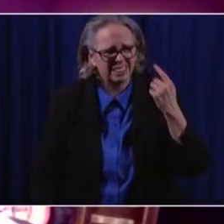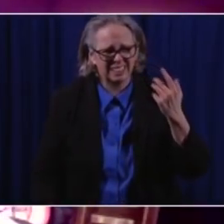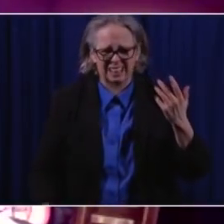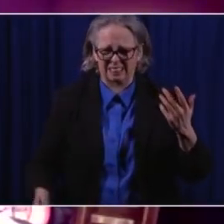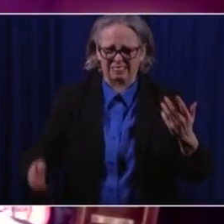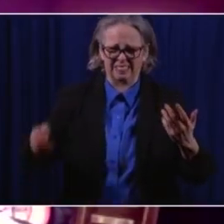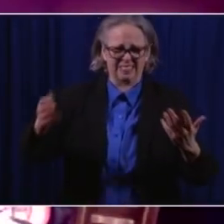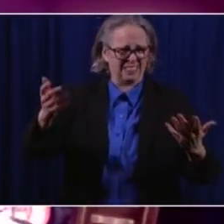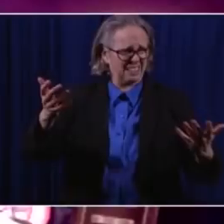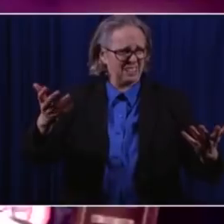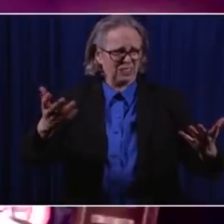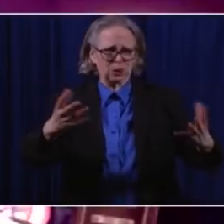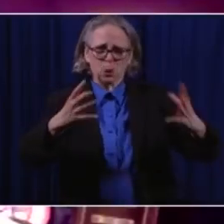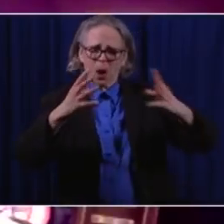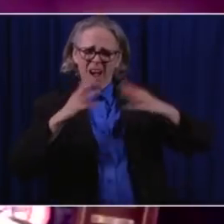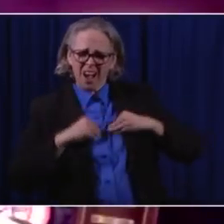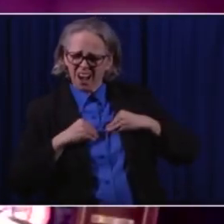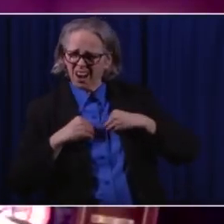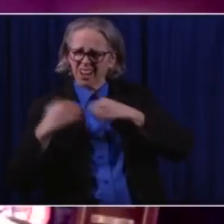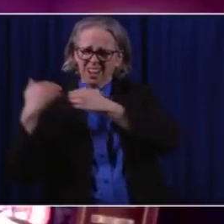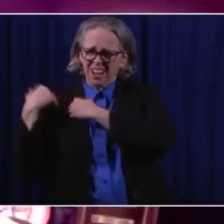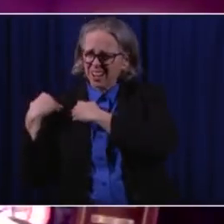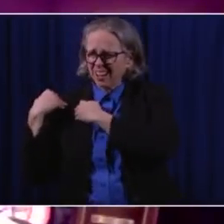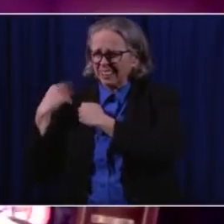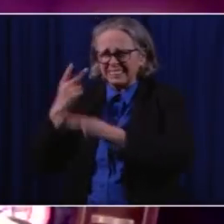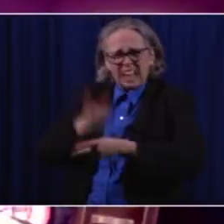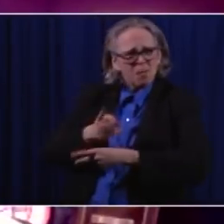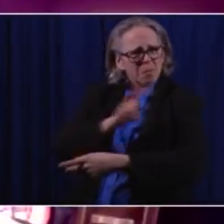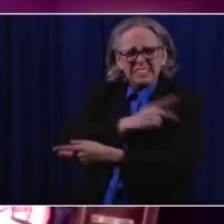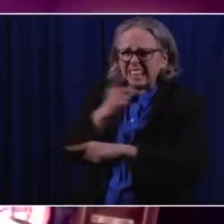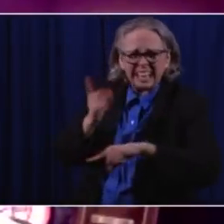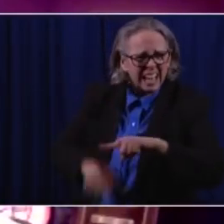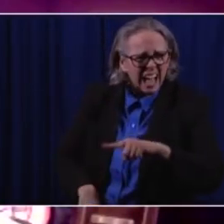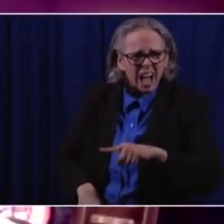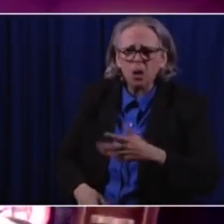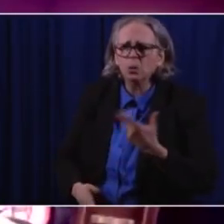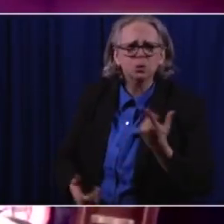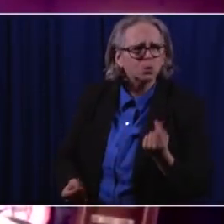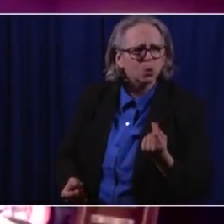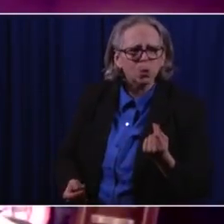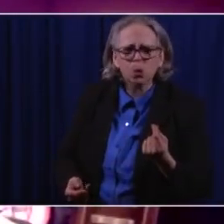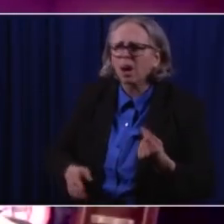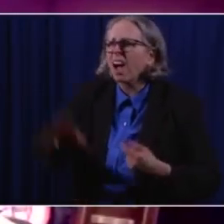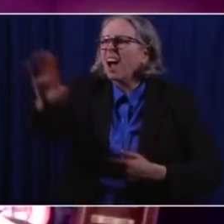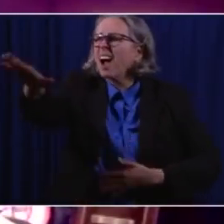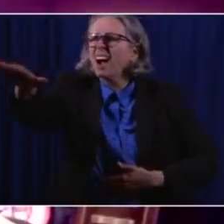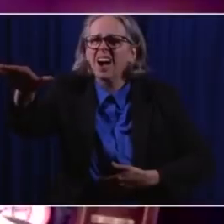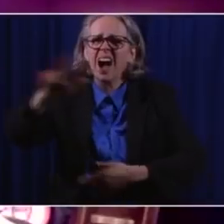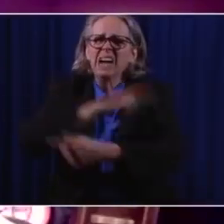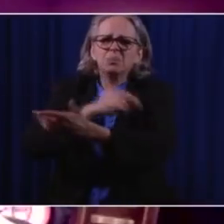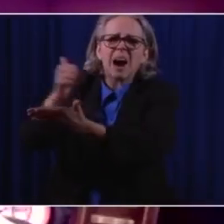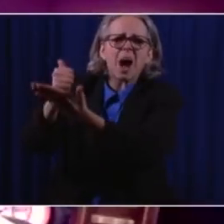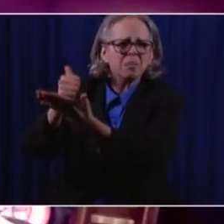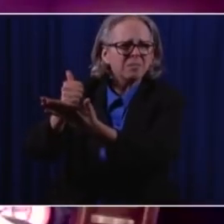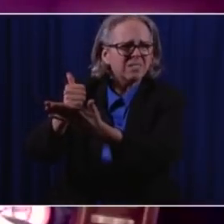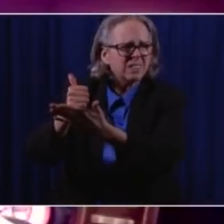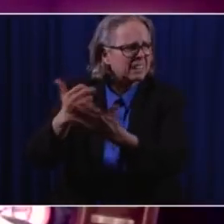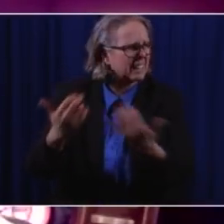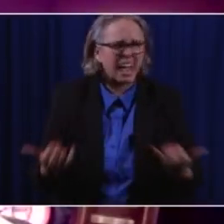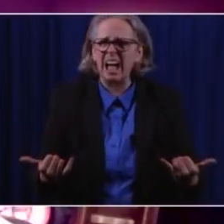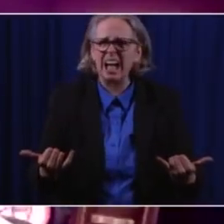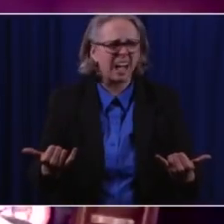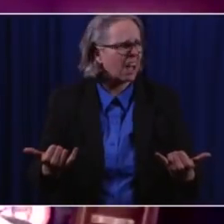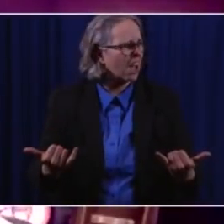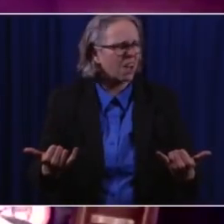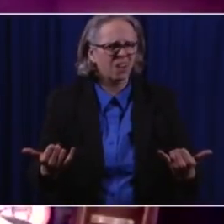up, we pull them from other areas. But what that means then is that those really important healthcare concerns that are going on